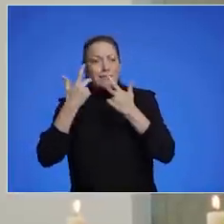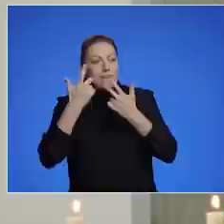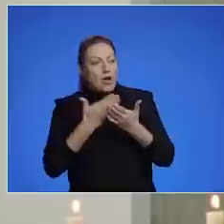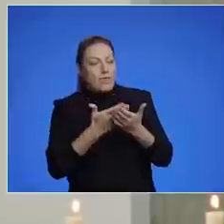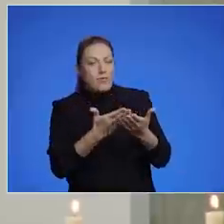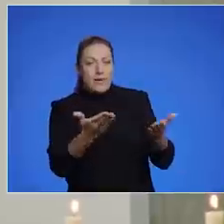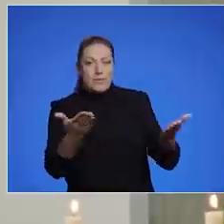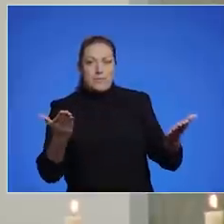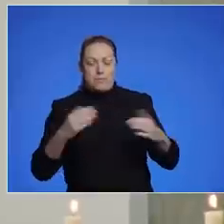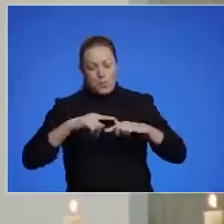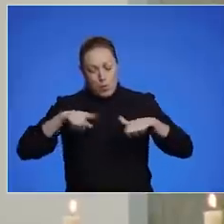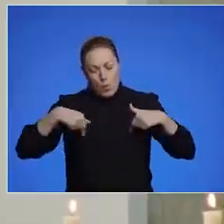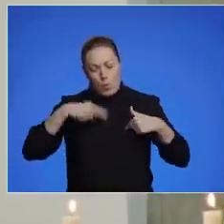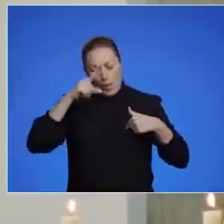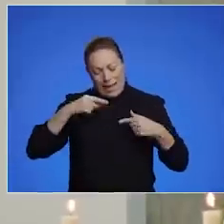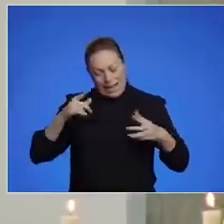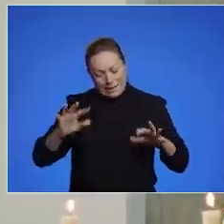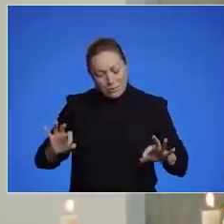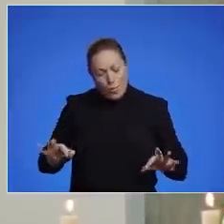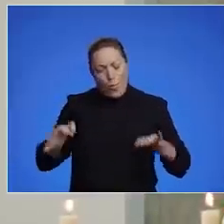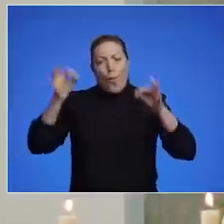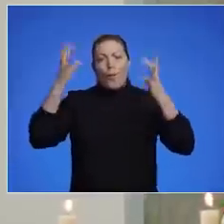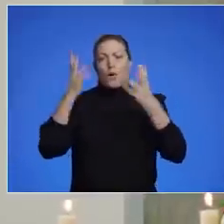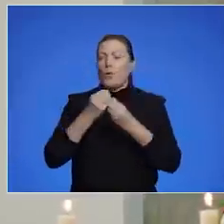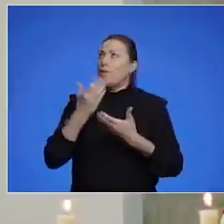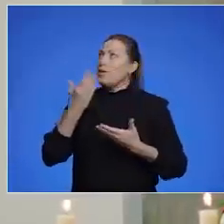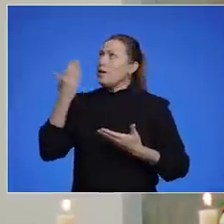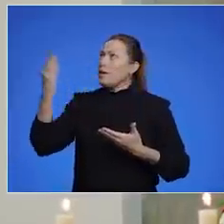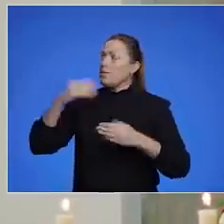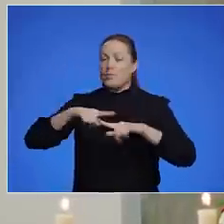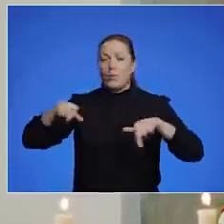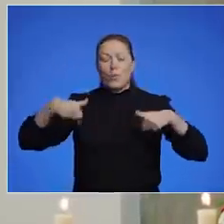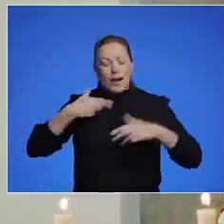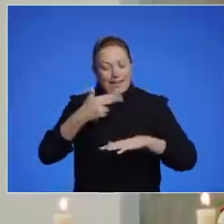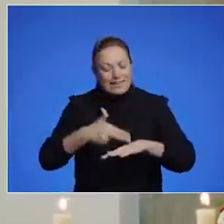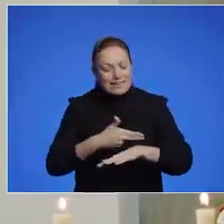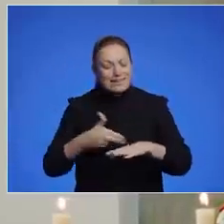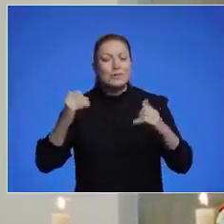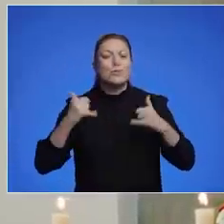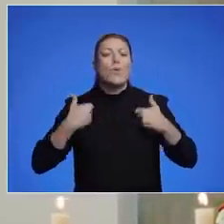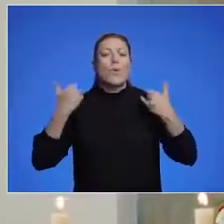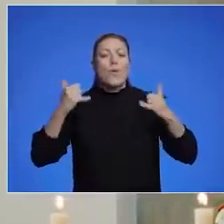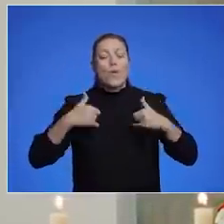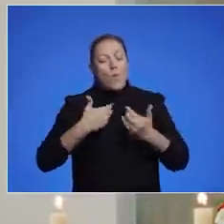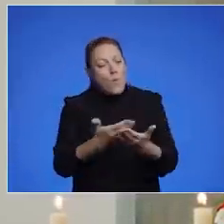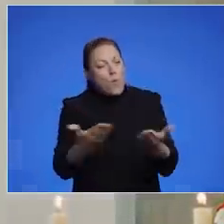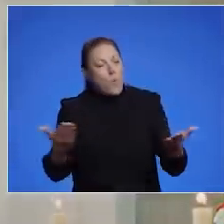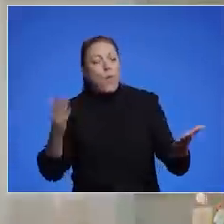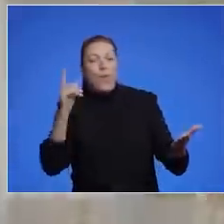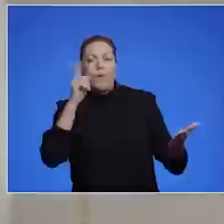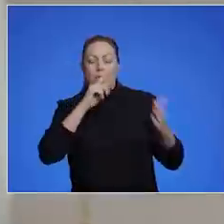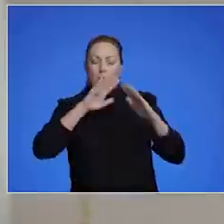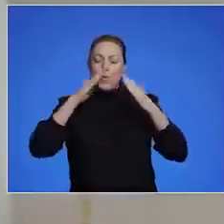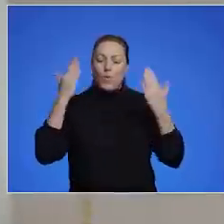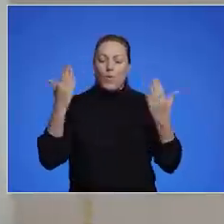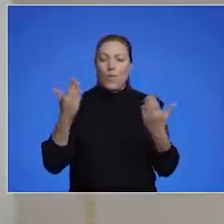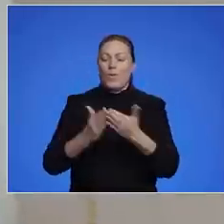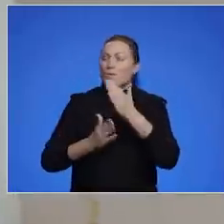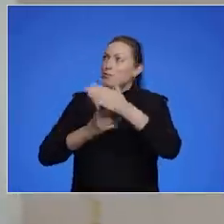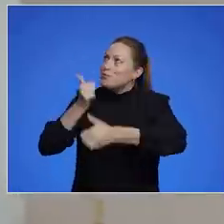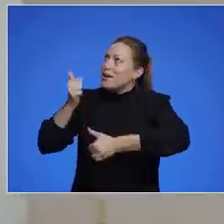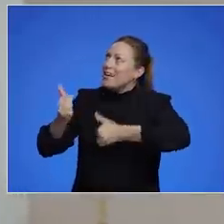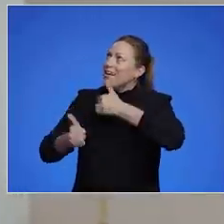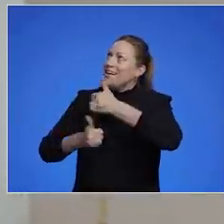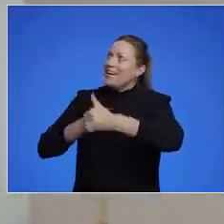in their sight, that he might make us sharers in his divinity. Therefore, overcome with paschal joy, every land,